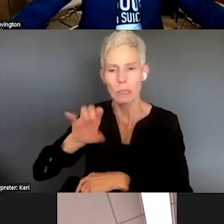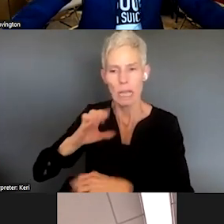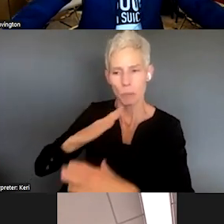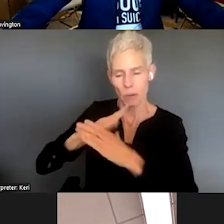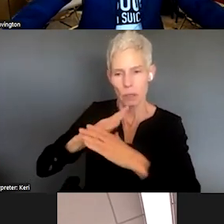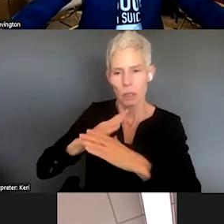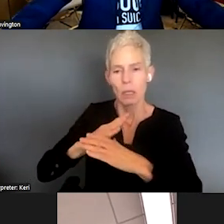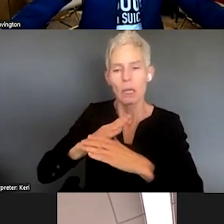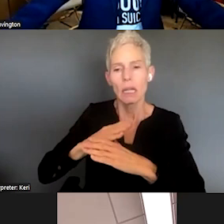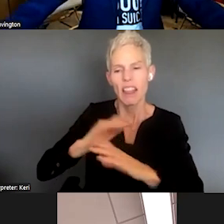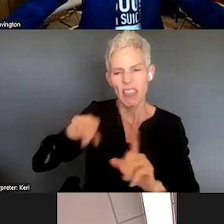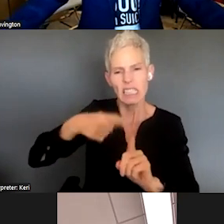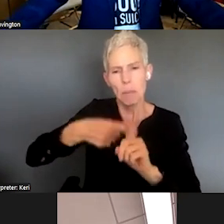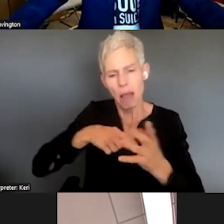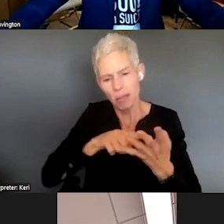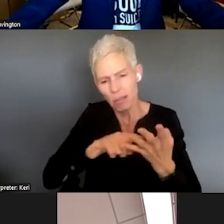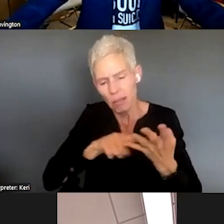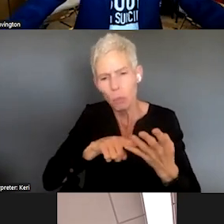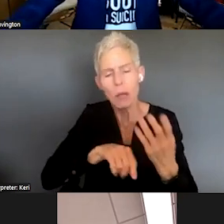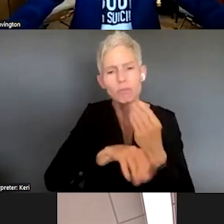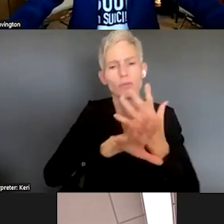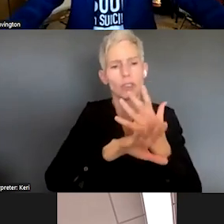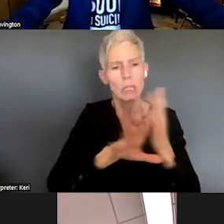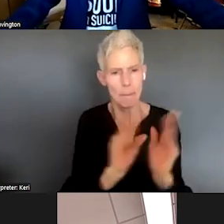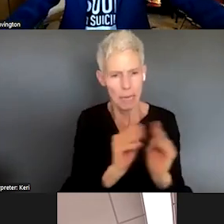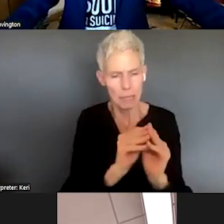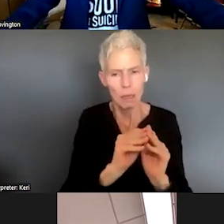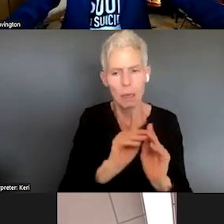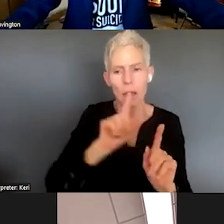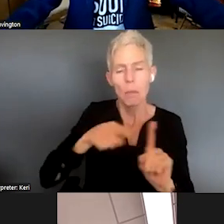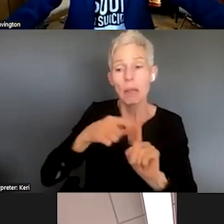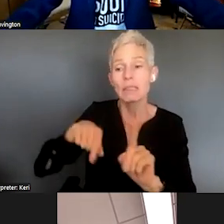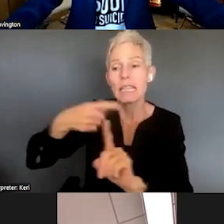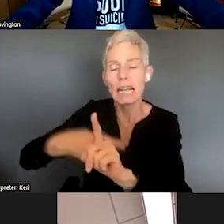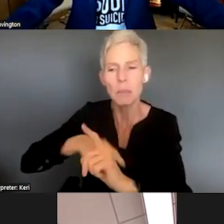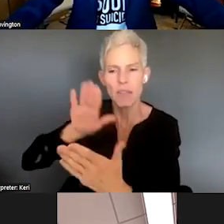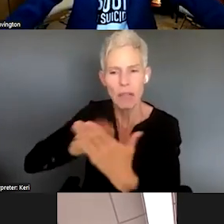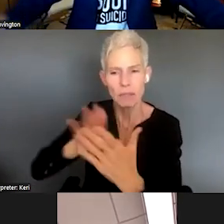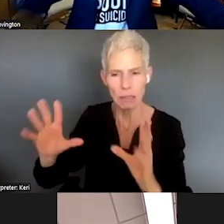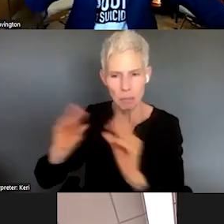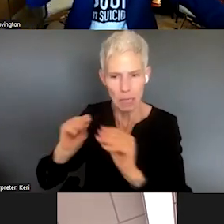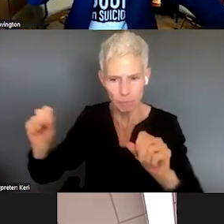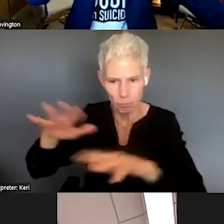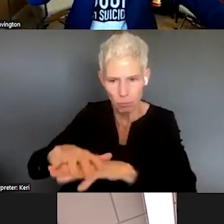virtually later this month and in person next month. And we've been working